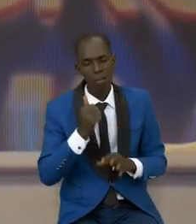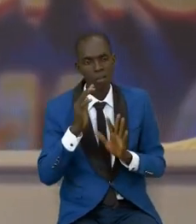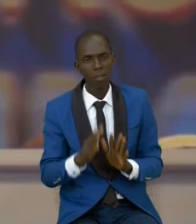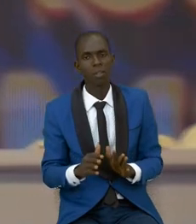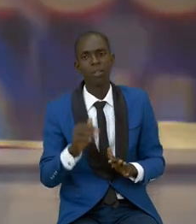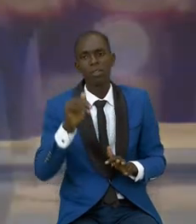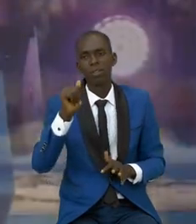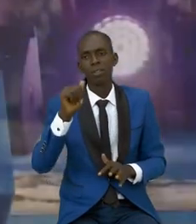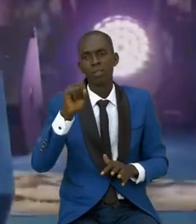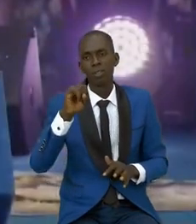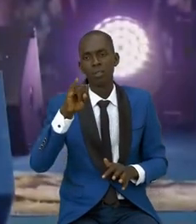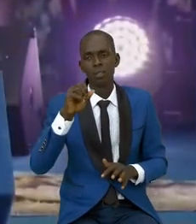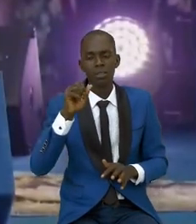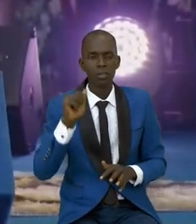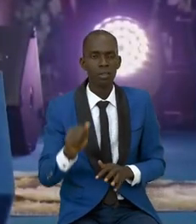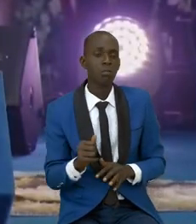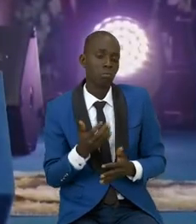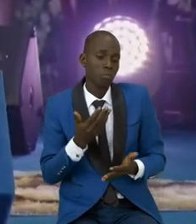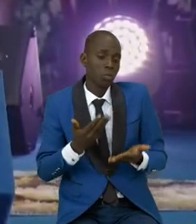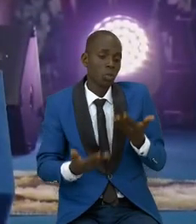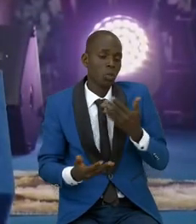though Abraham